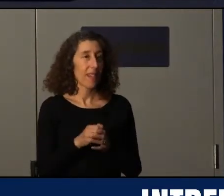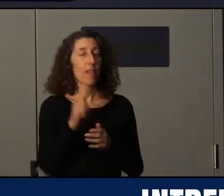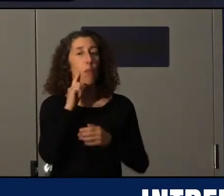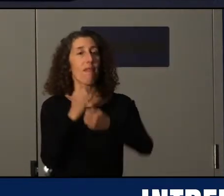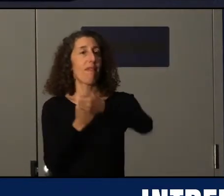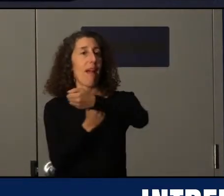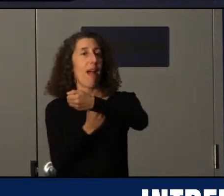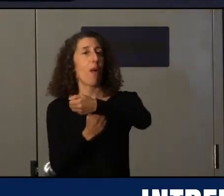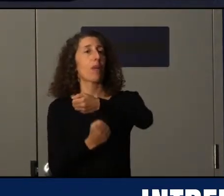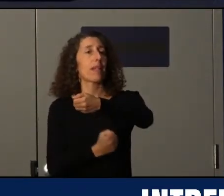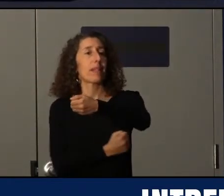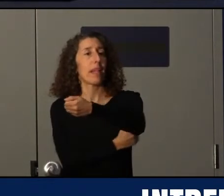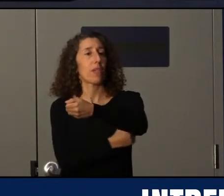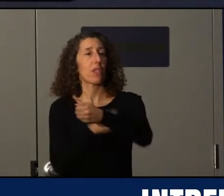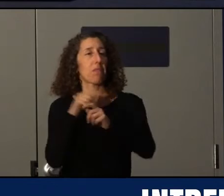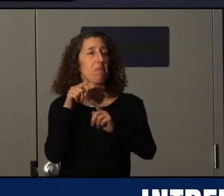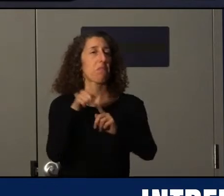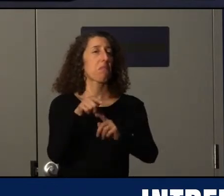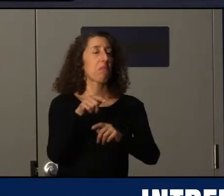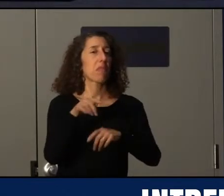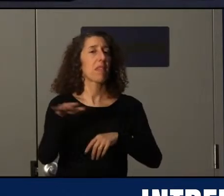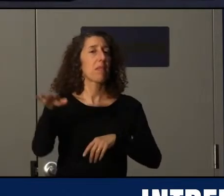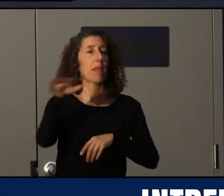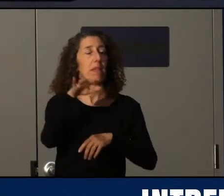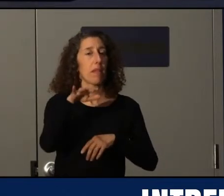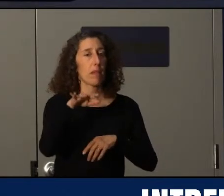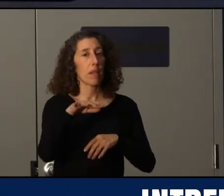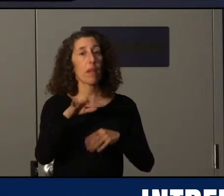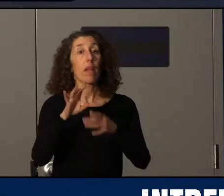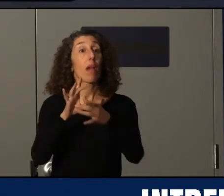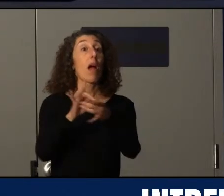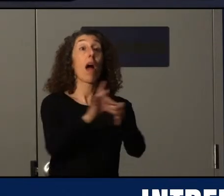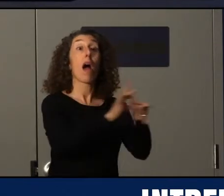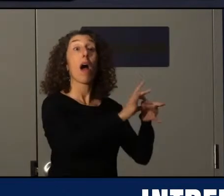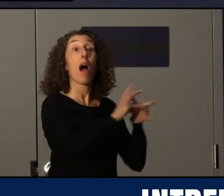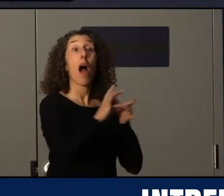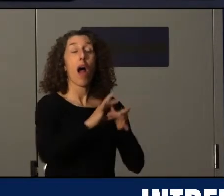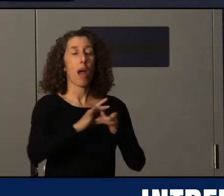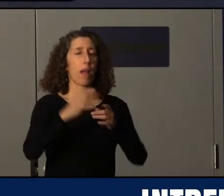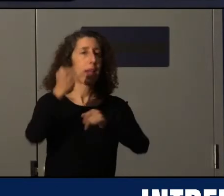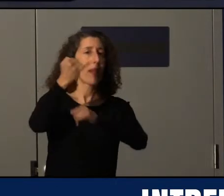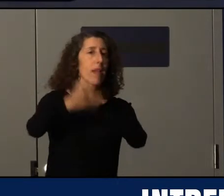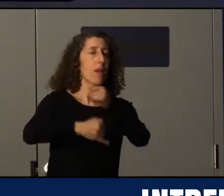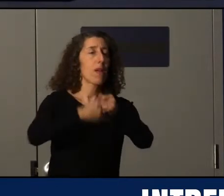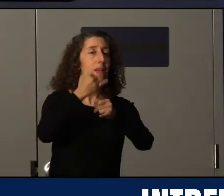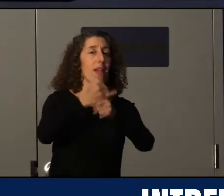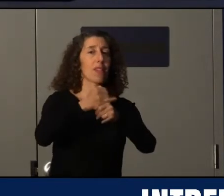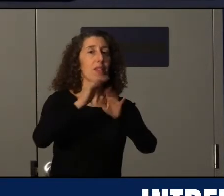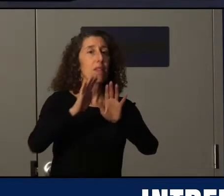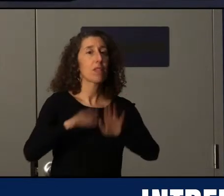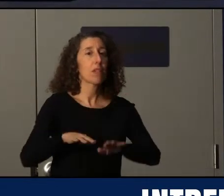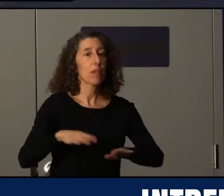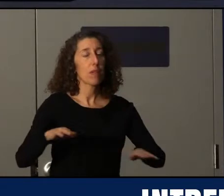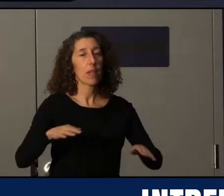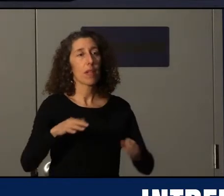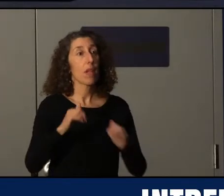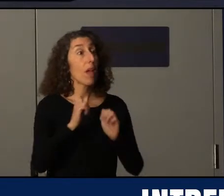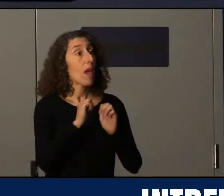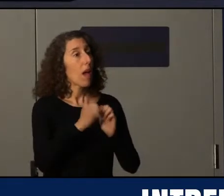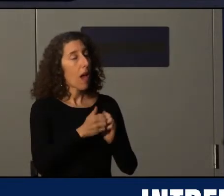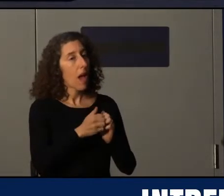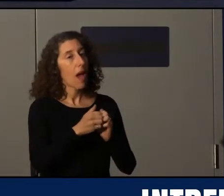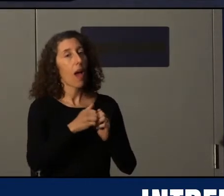mission statement is that we're uniting a planetary community of children through the awe and wonder of space exploration and the healing power of